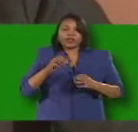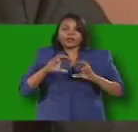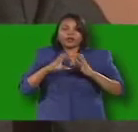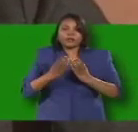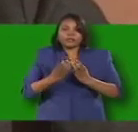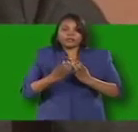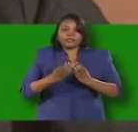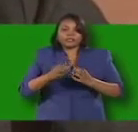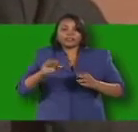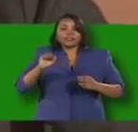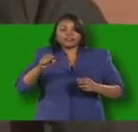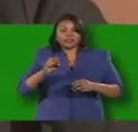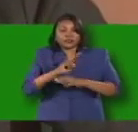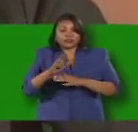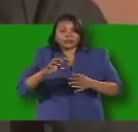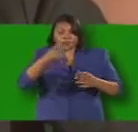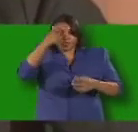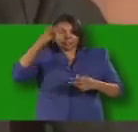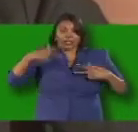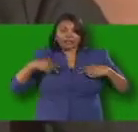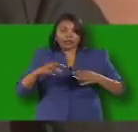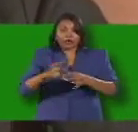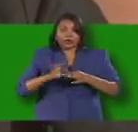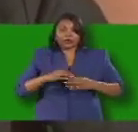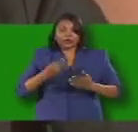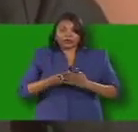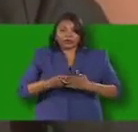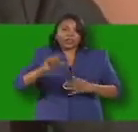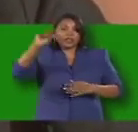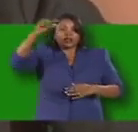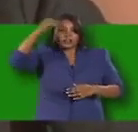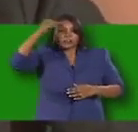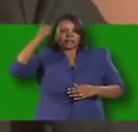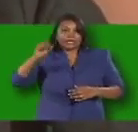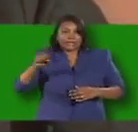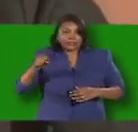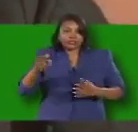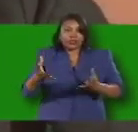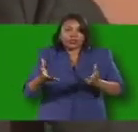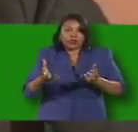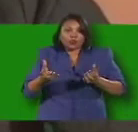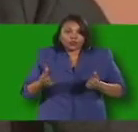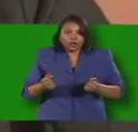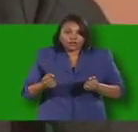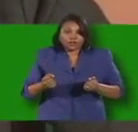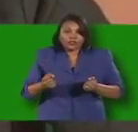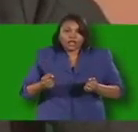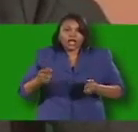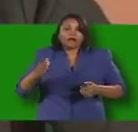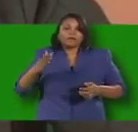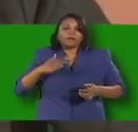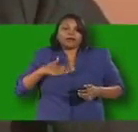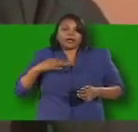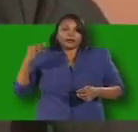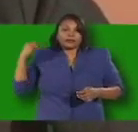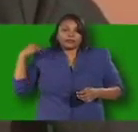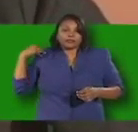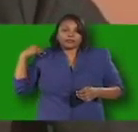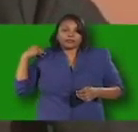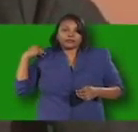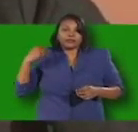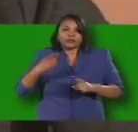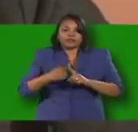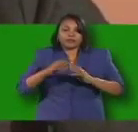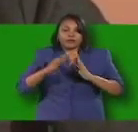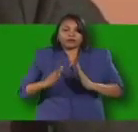you have your own money. The government, of course, is committed, and I think the statements were made by my line minister in the Minister of Housing